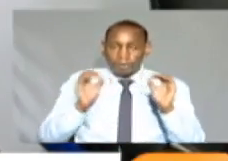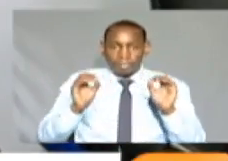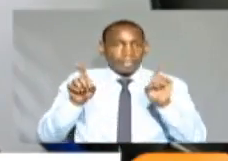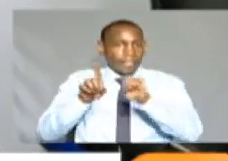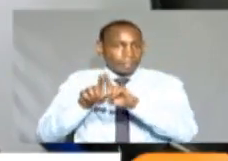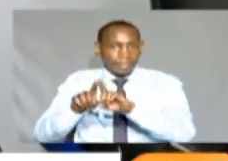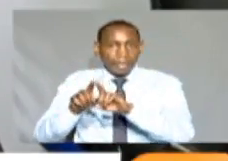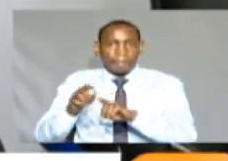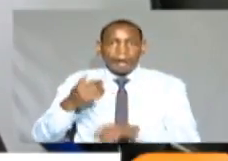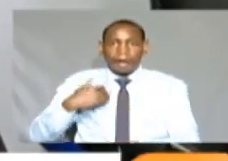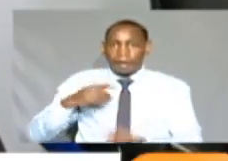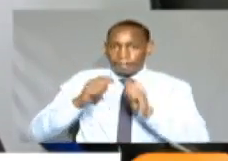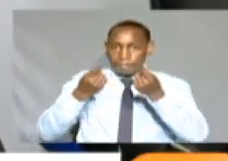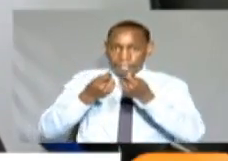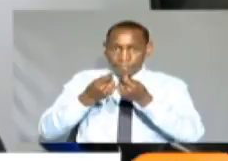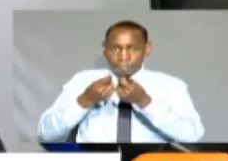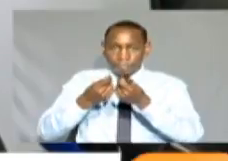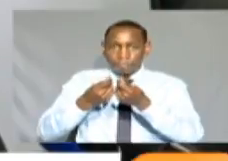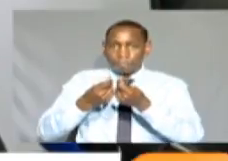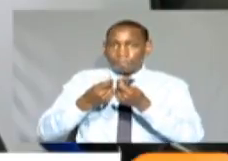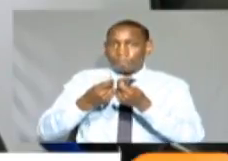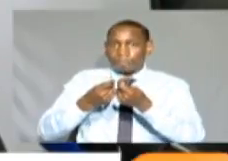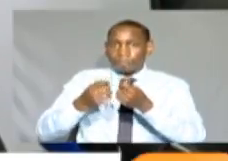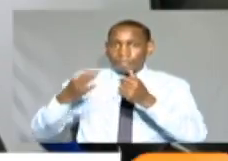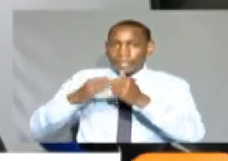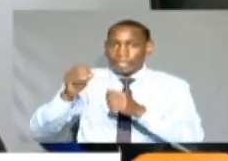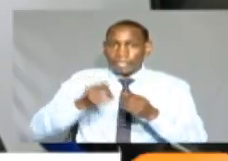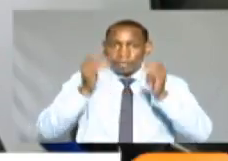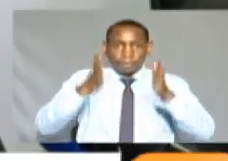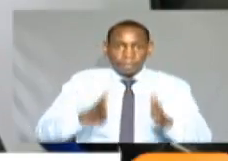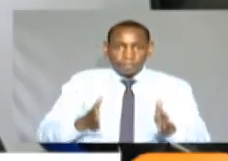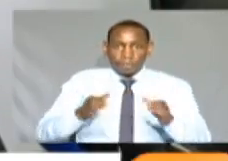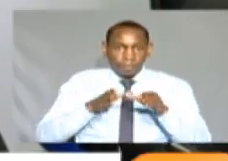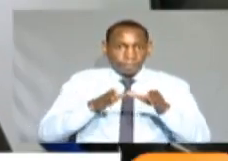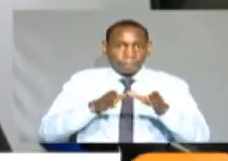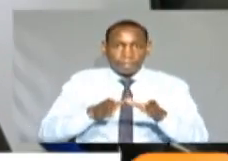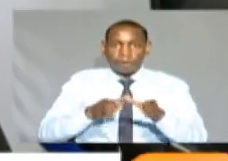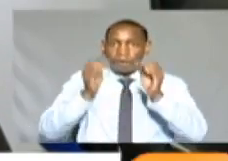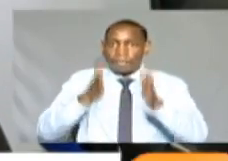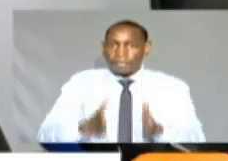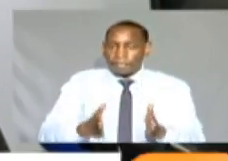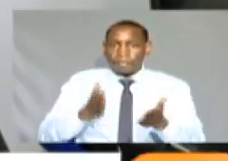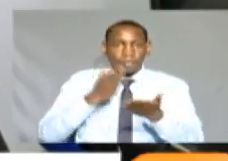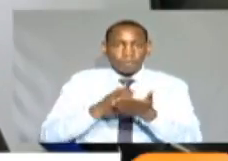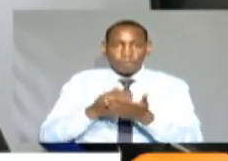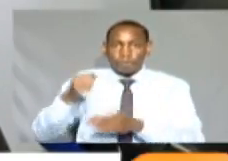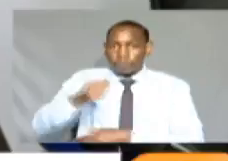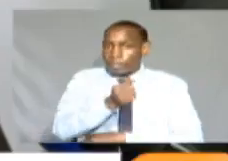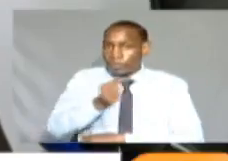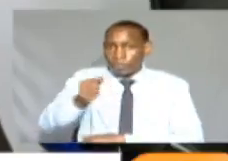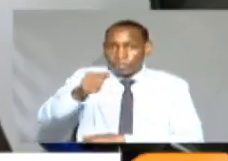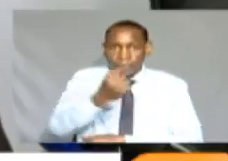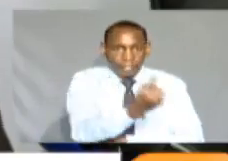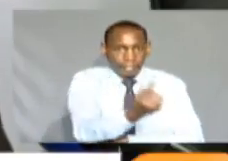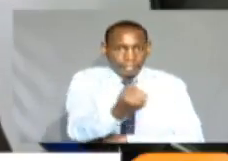that is why we have our team on the ground, the 80. The 80 officers, enforcement officers, will actually move from each